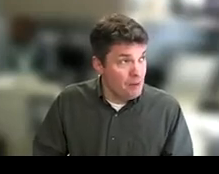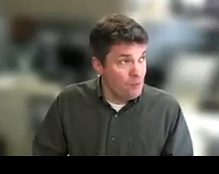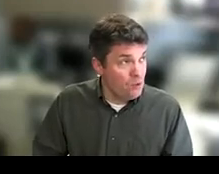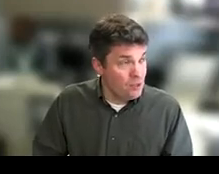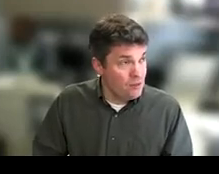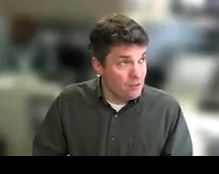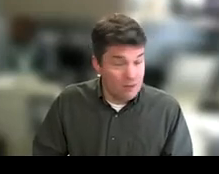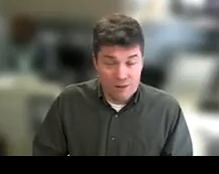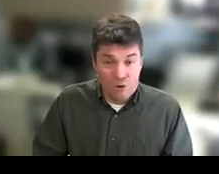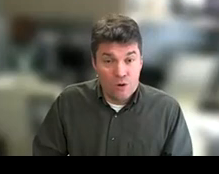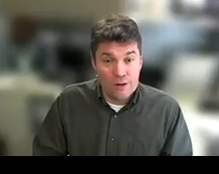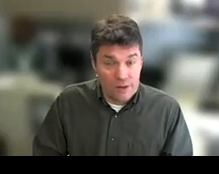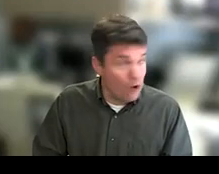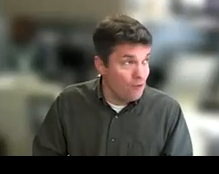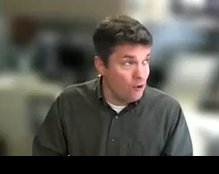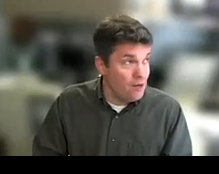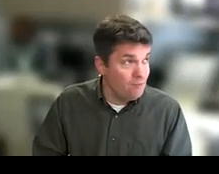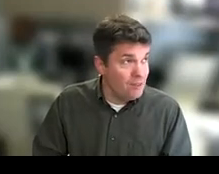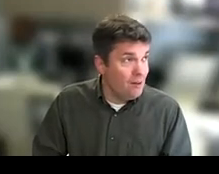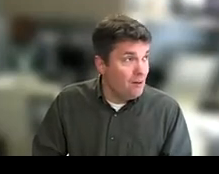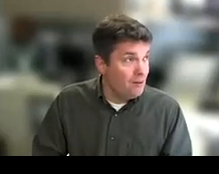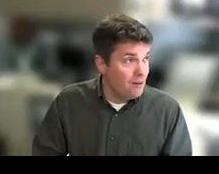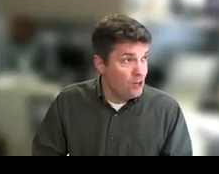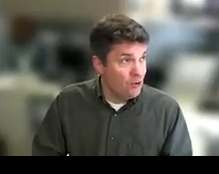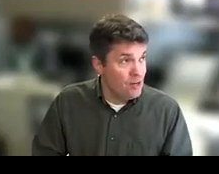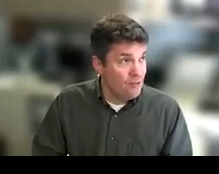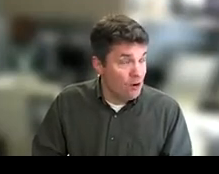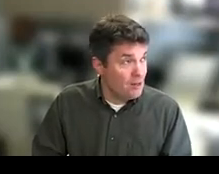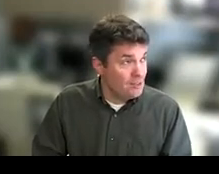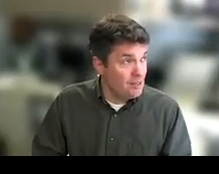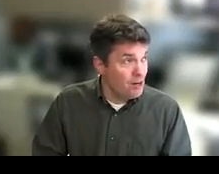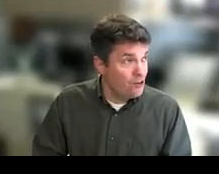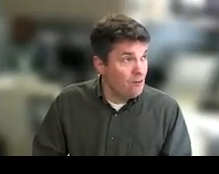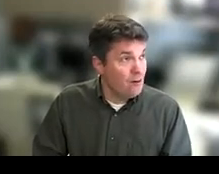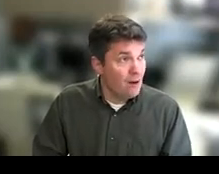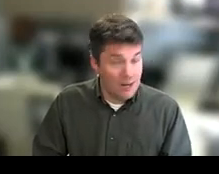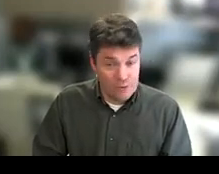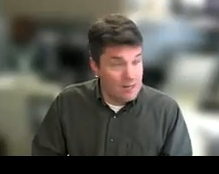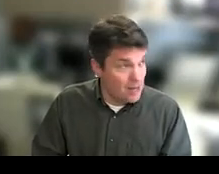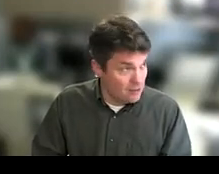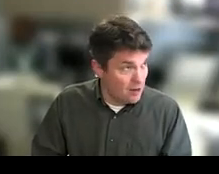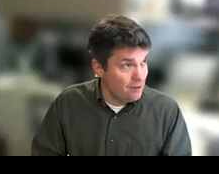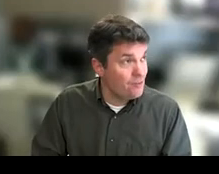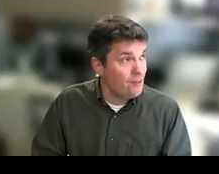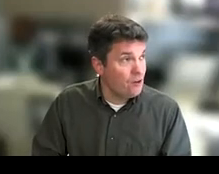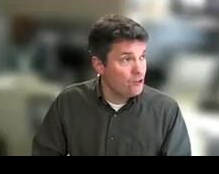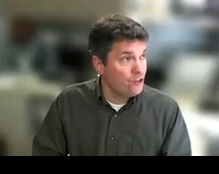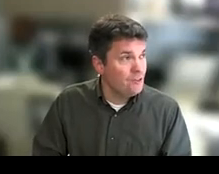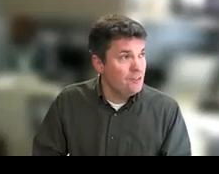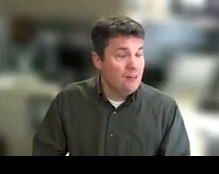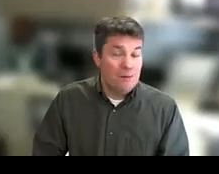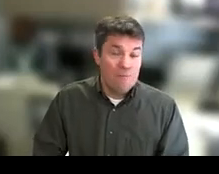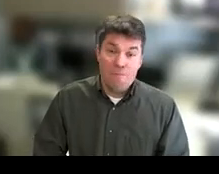who are some of these people who are hard of hearing? Different degrees of hearing loss, as I mentioned, likely raised outside of